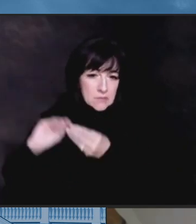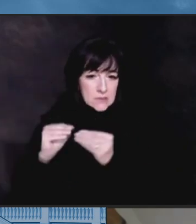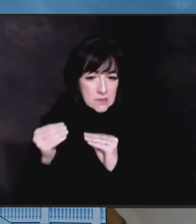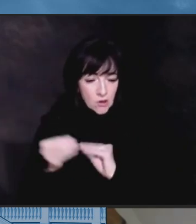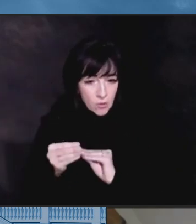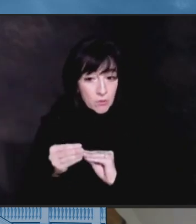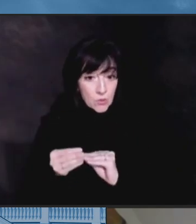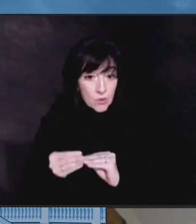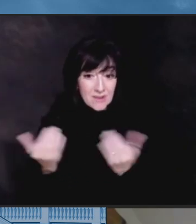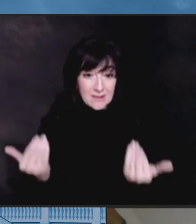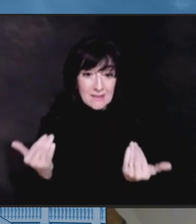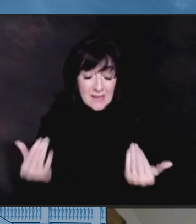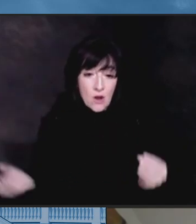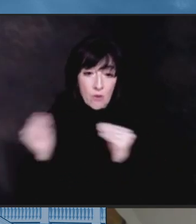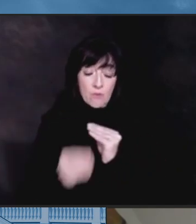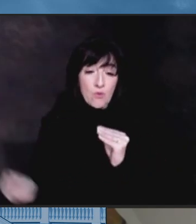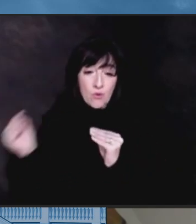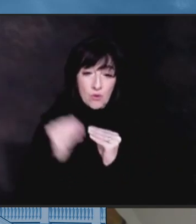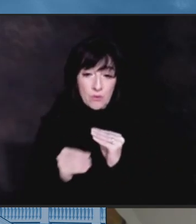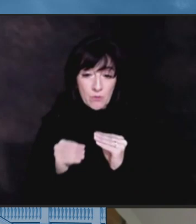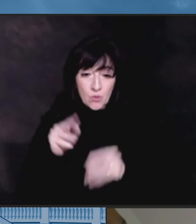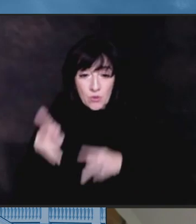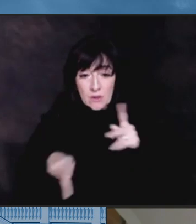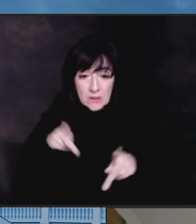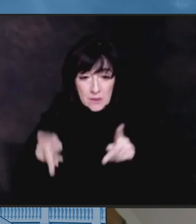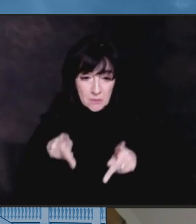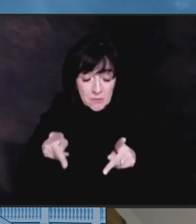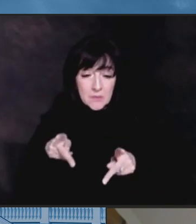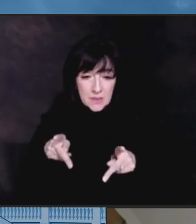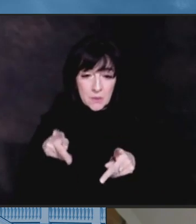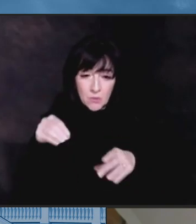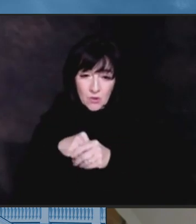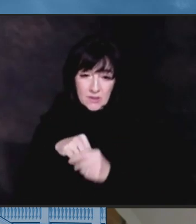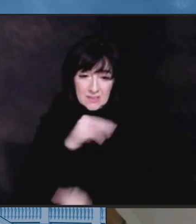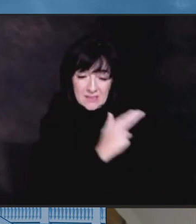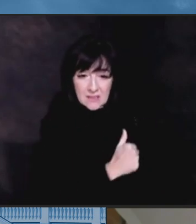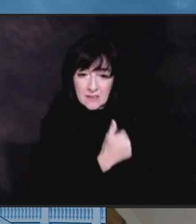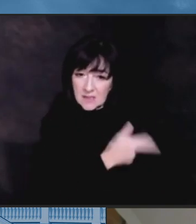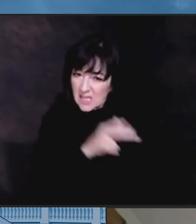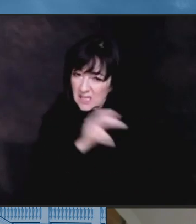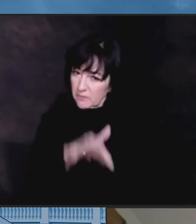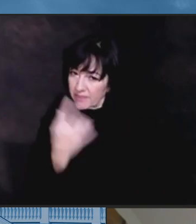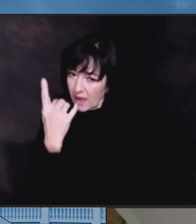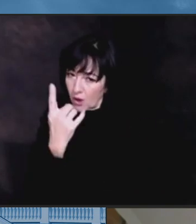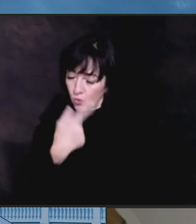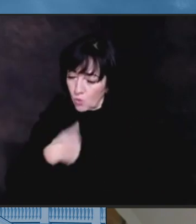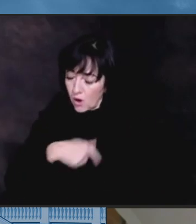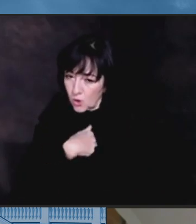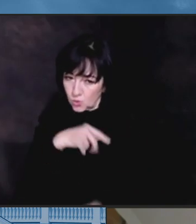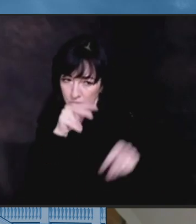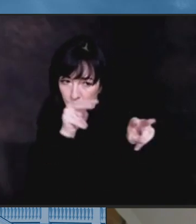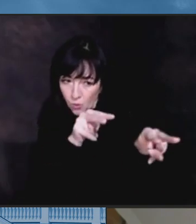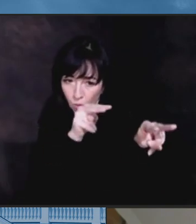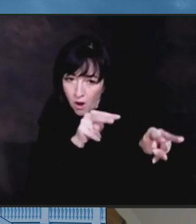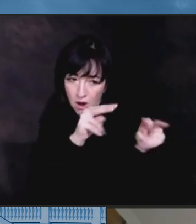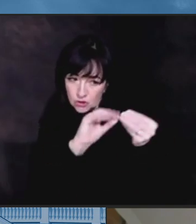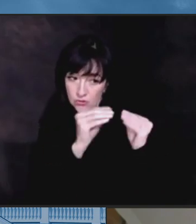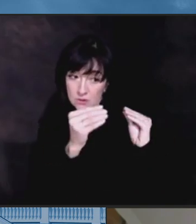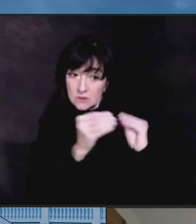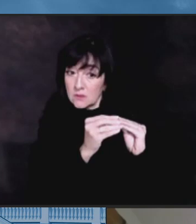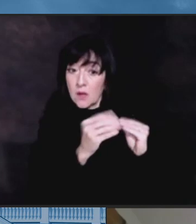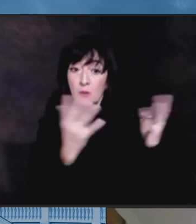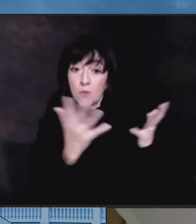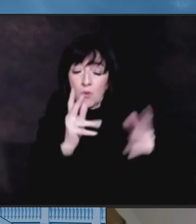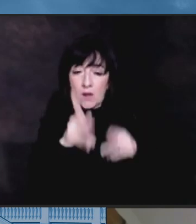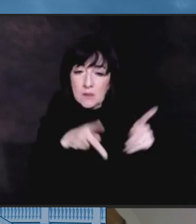spring, I've been saying to all of you that that's that one indicator, the one criteria that we're very sure about, because